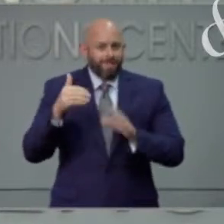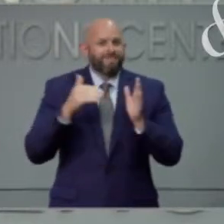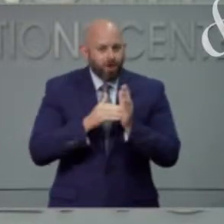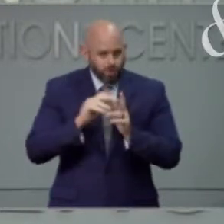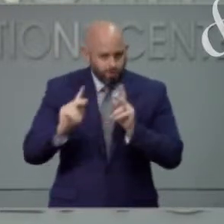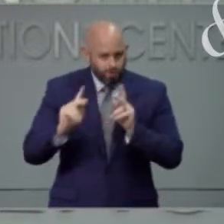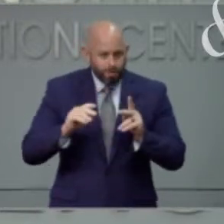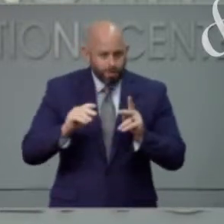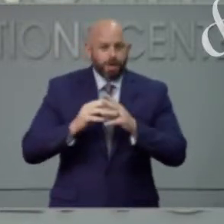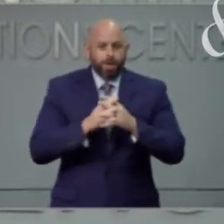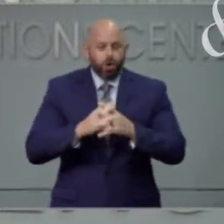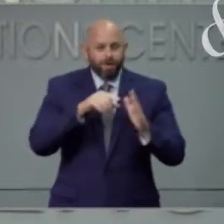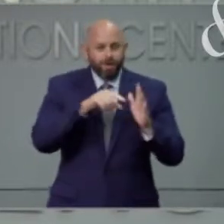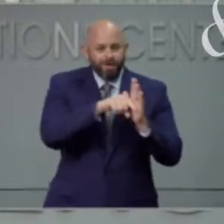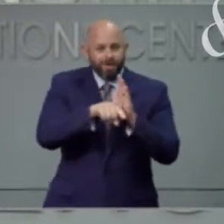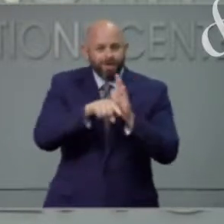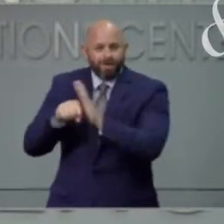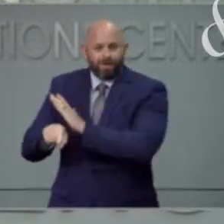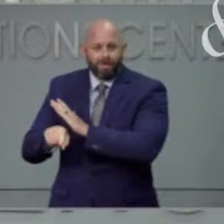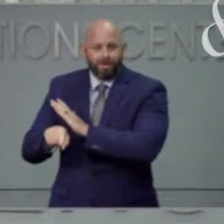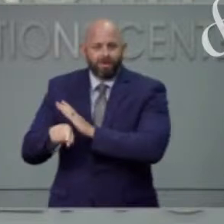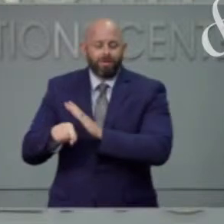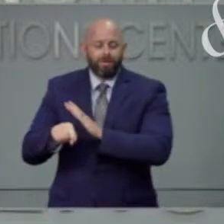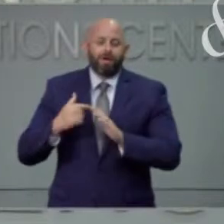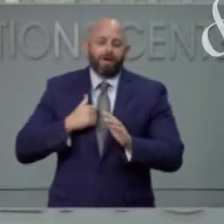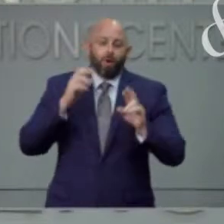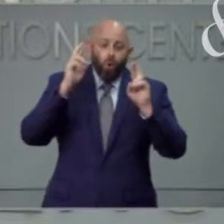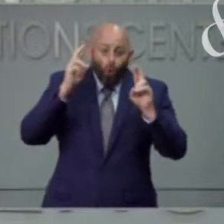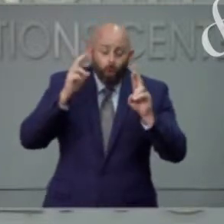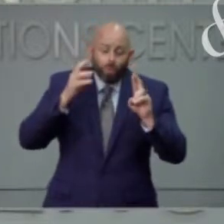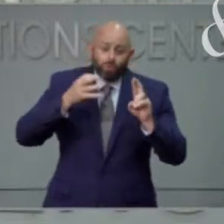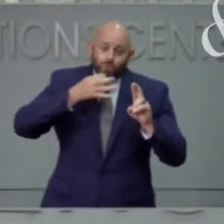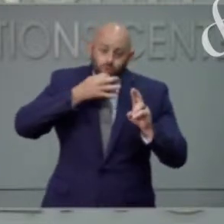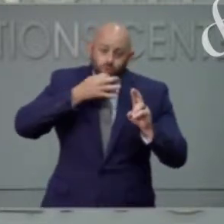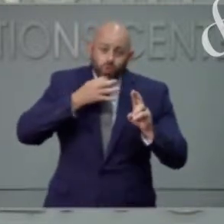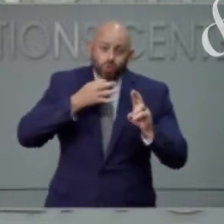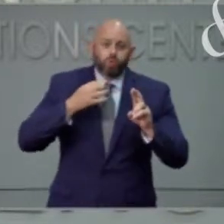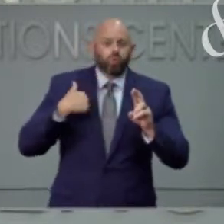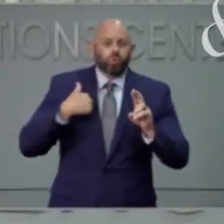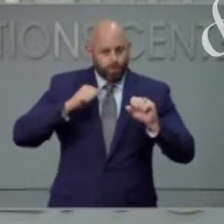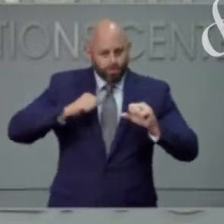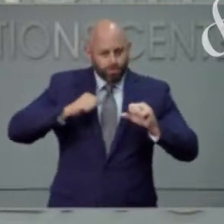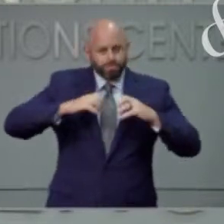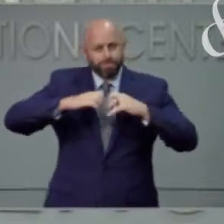I look forward to that day. Next question, please.